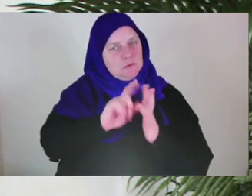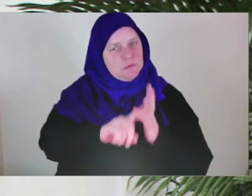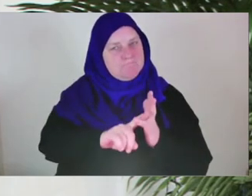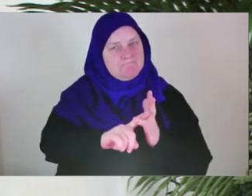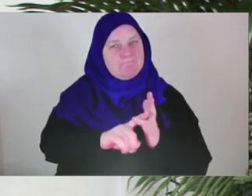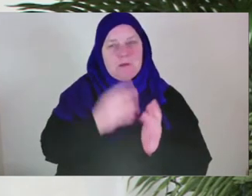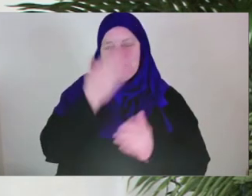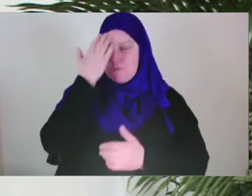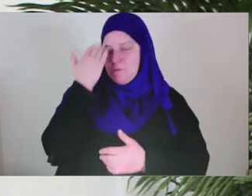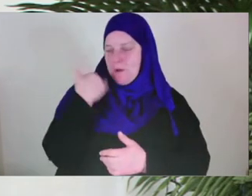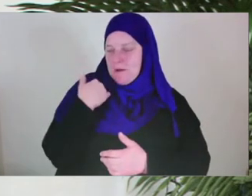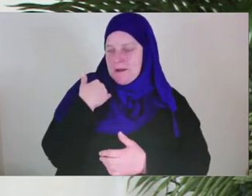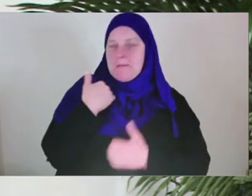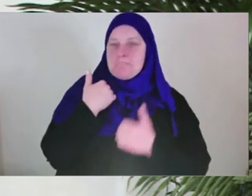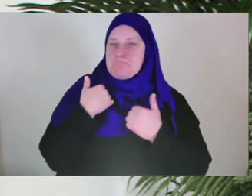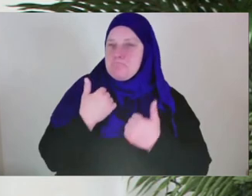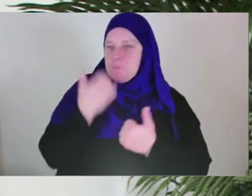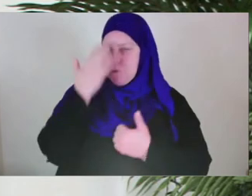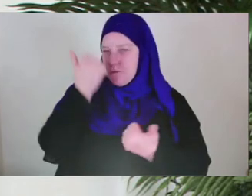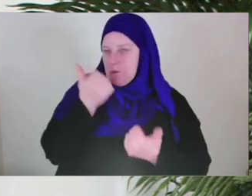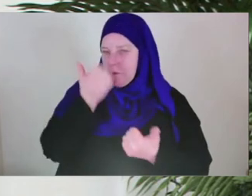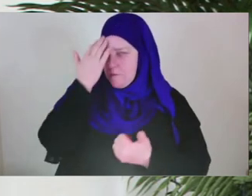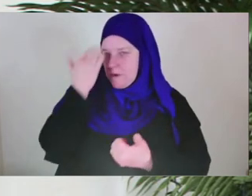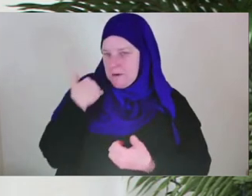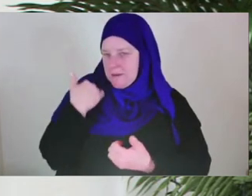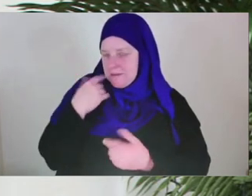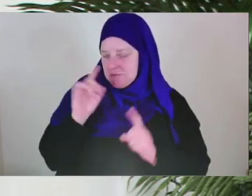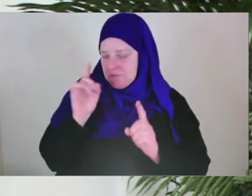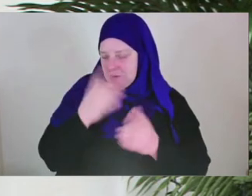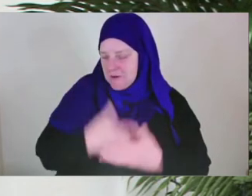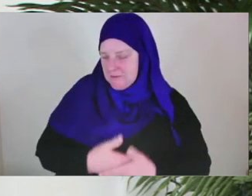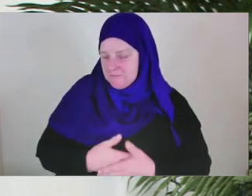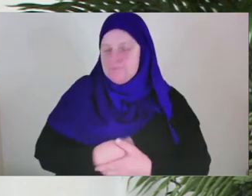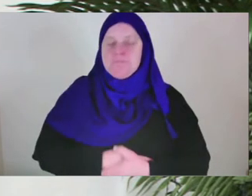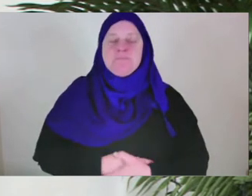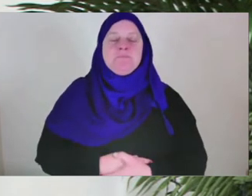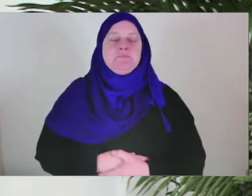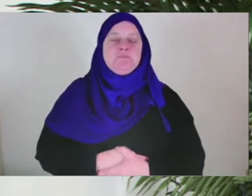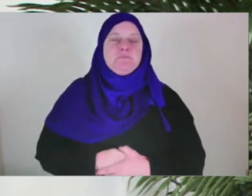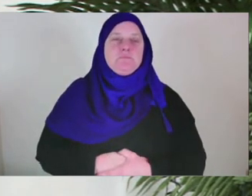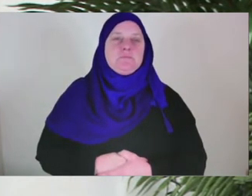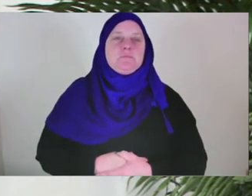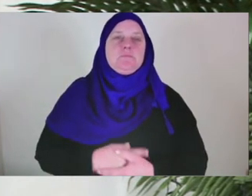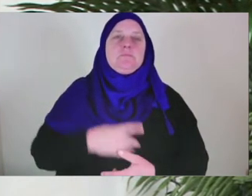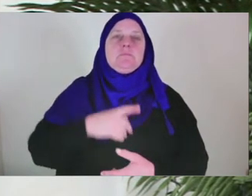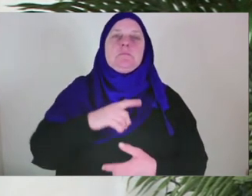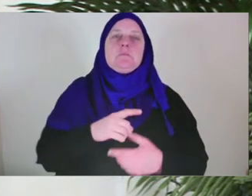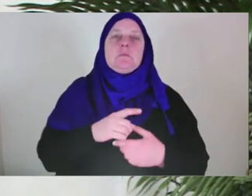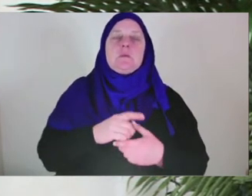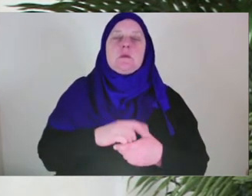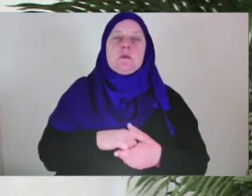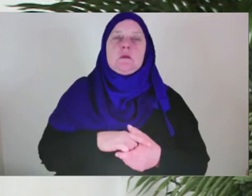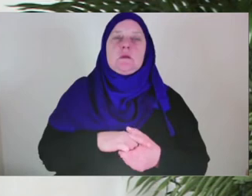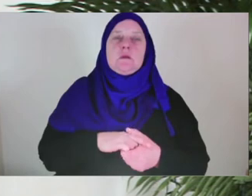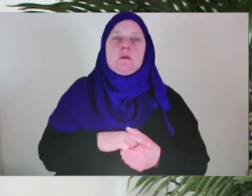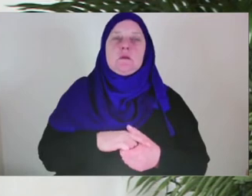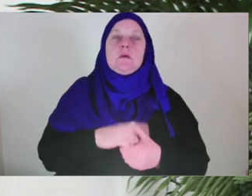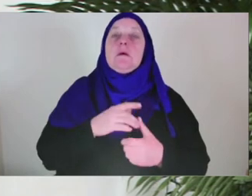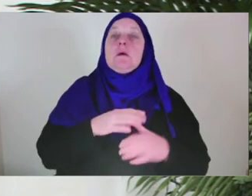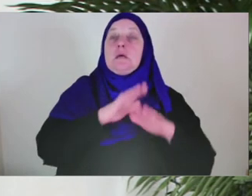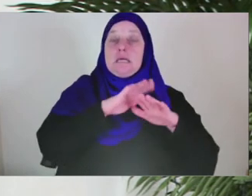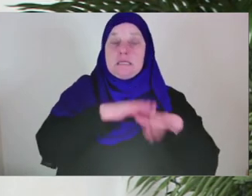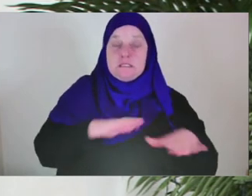we'll get into more of the details as we go along. But if I can request that children from the ages of 4 to